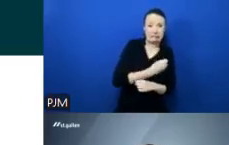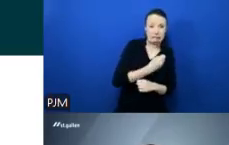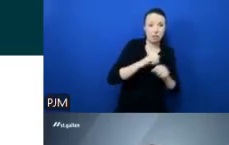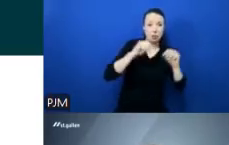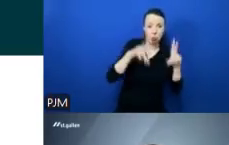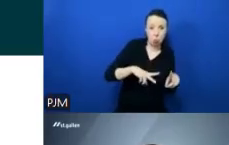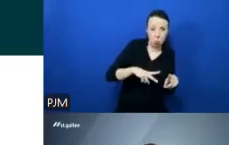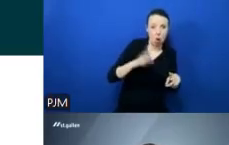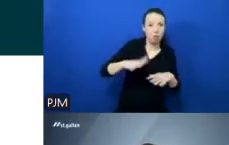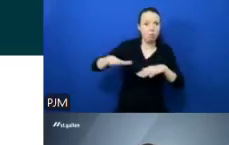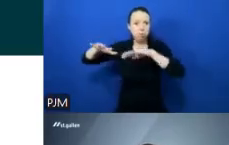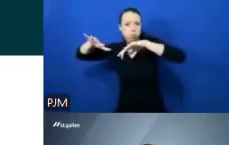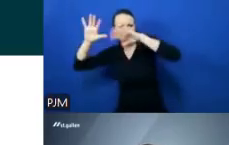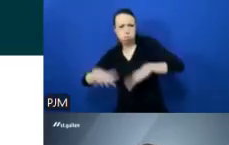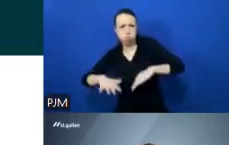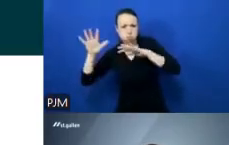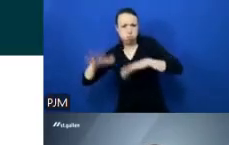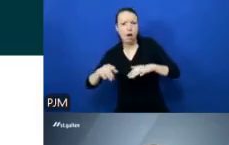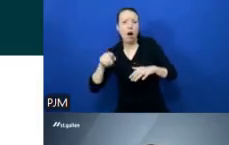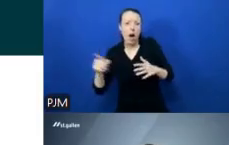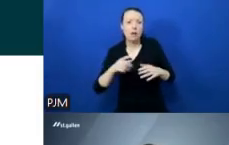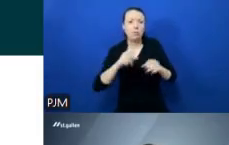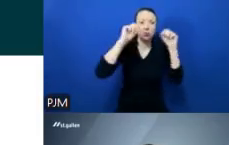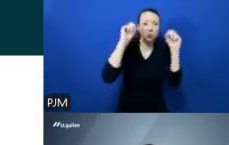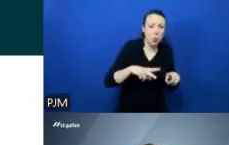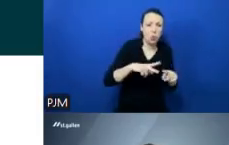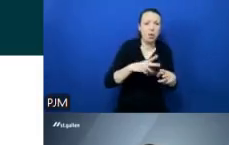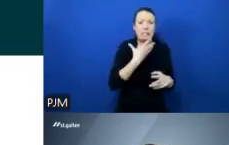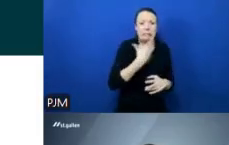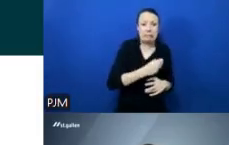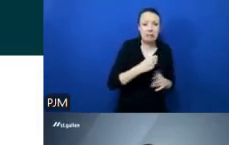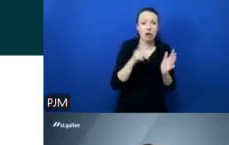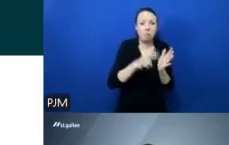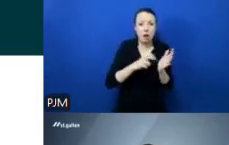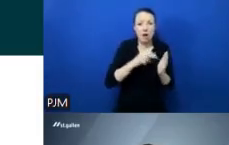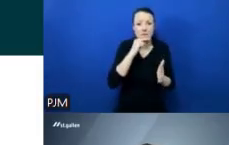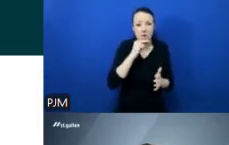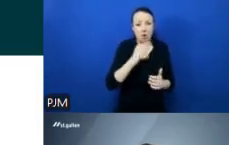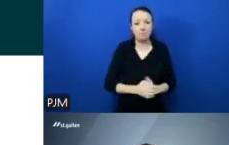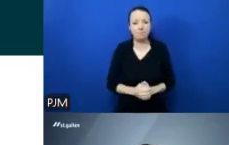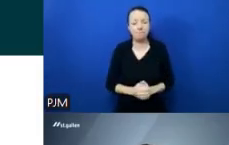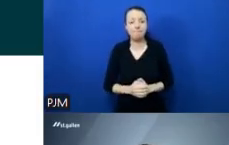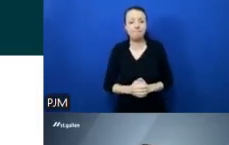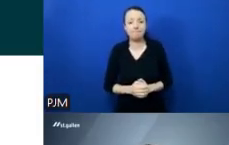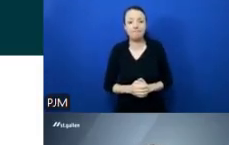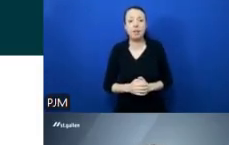with droughts, long dry periods, and heat waves. Another big challenge is the